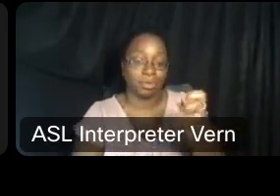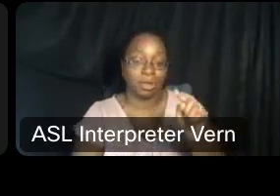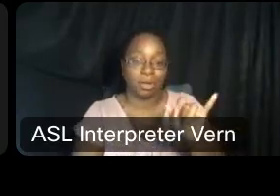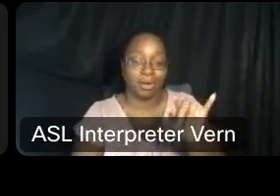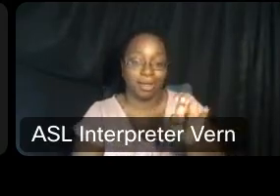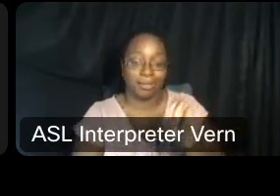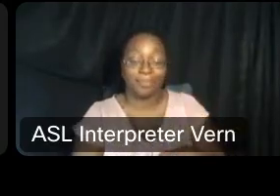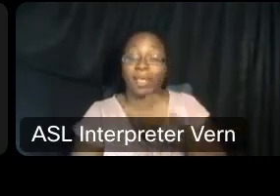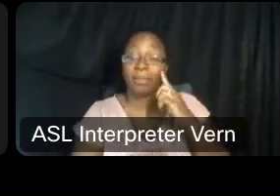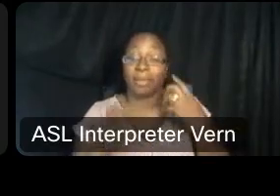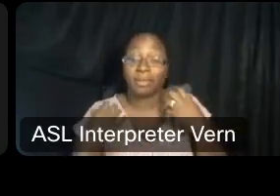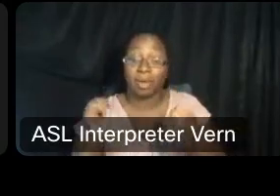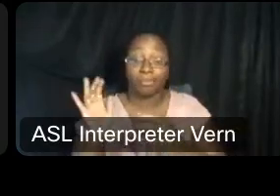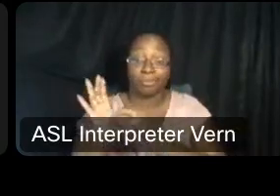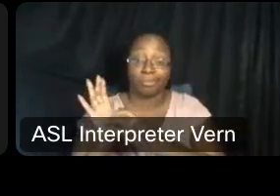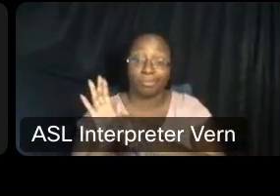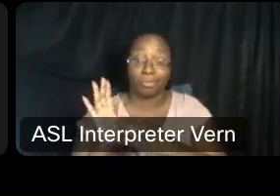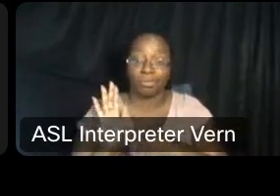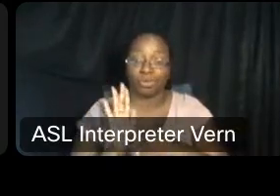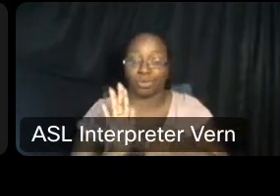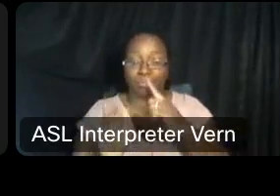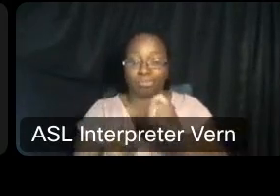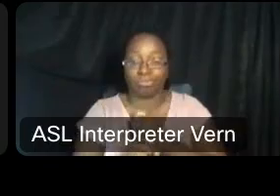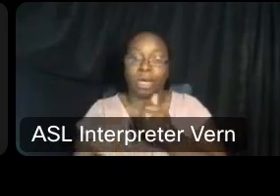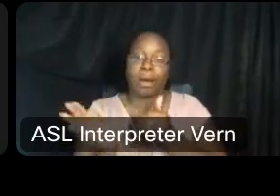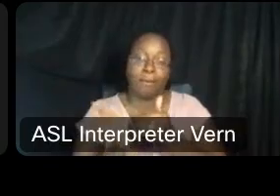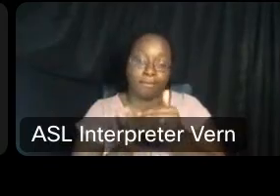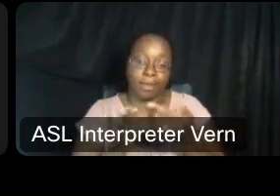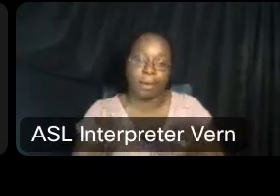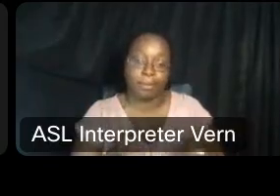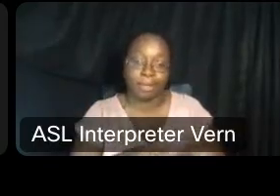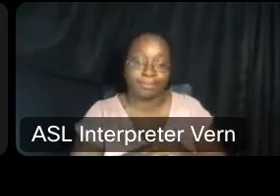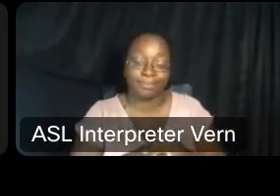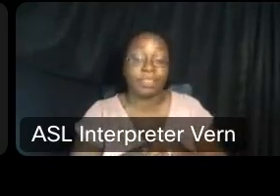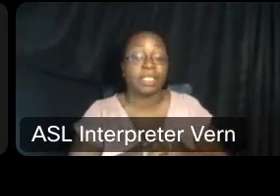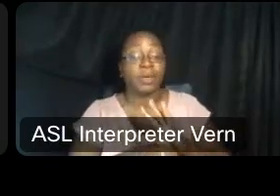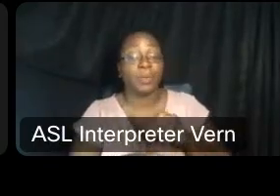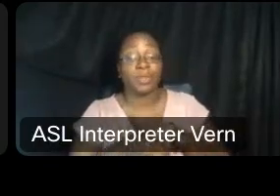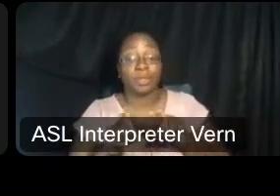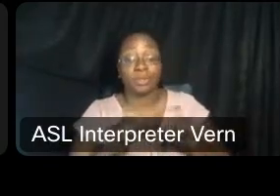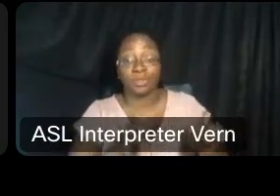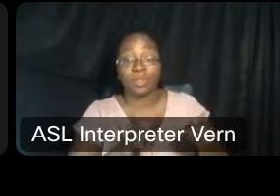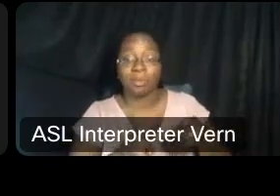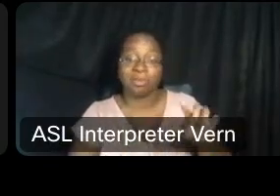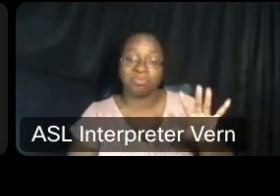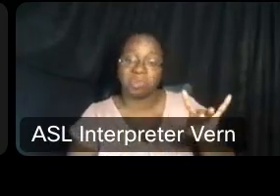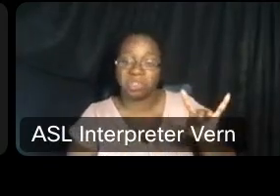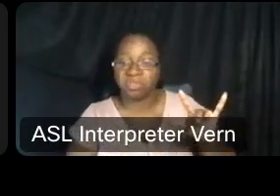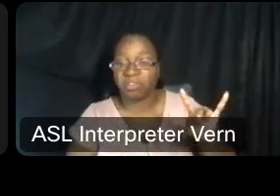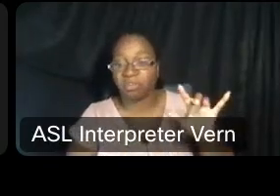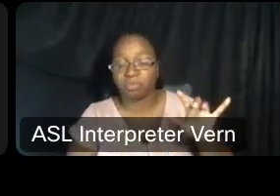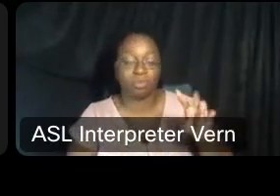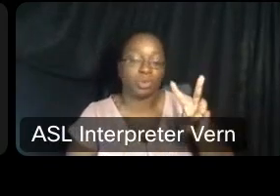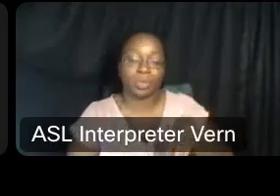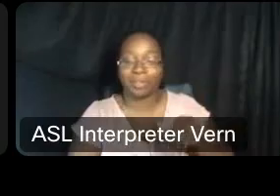found that 89% had experienced at least one type of mental health coercion that included 4 and